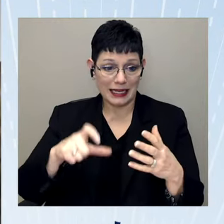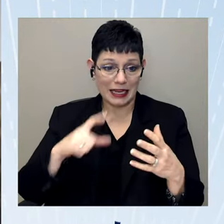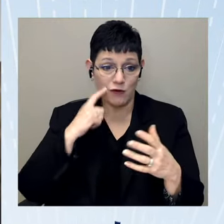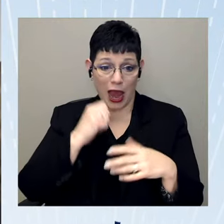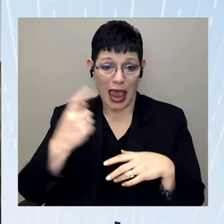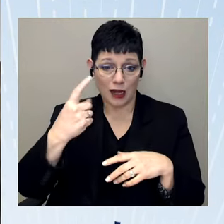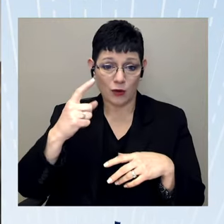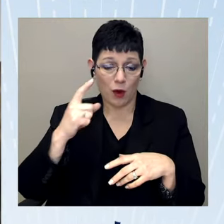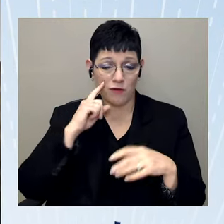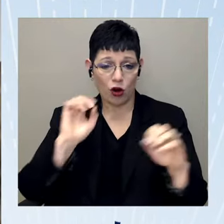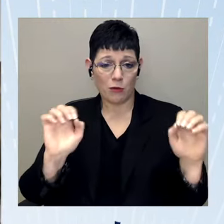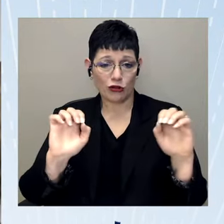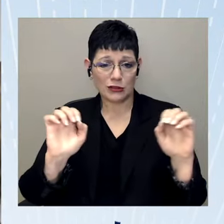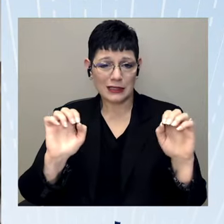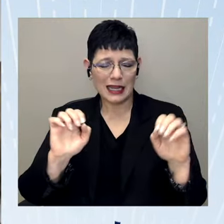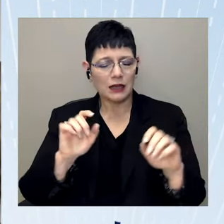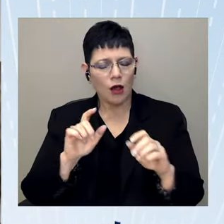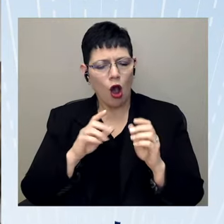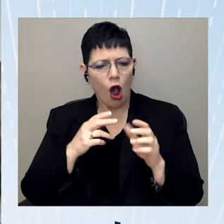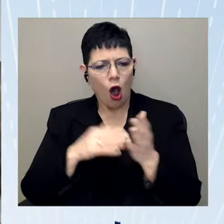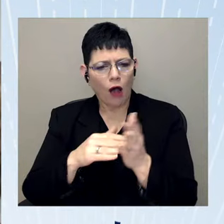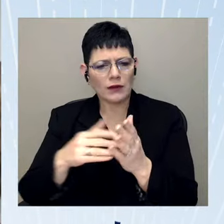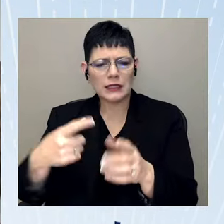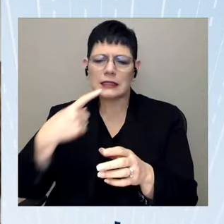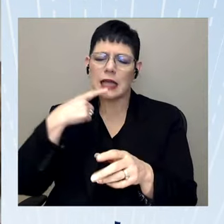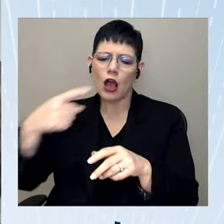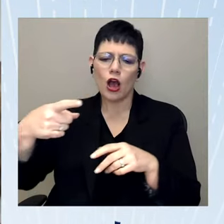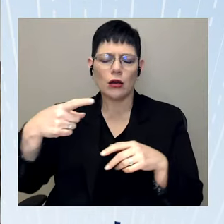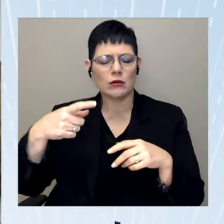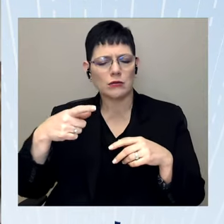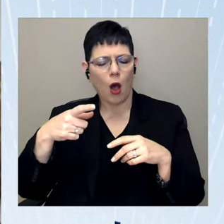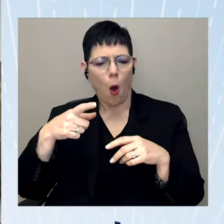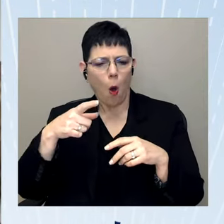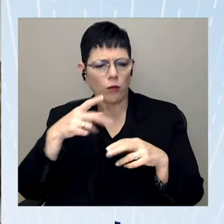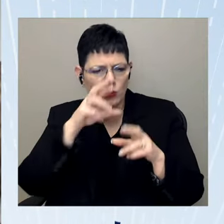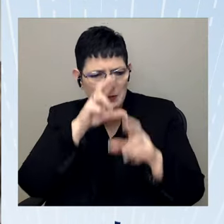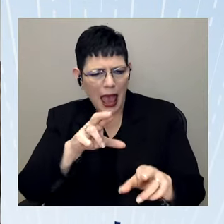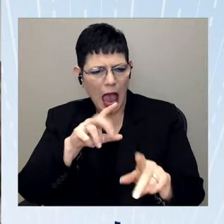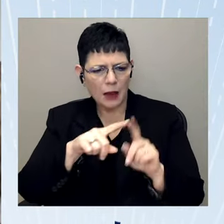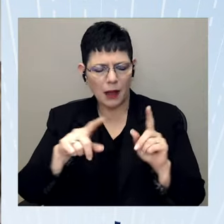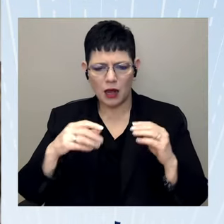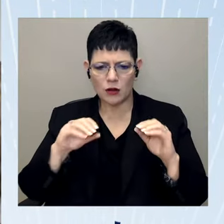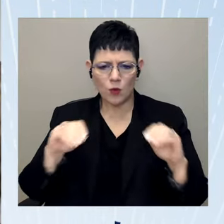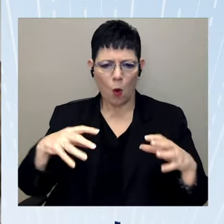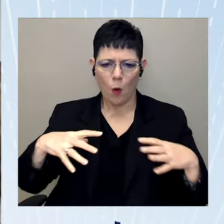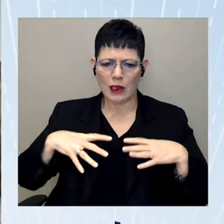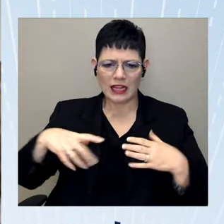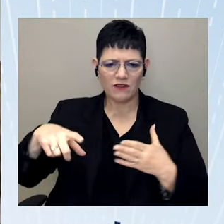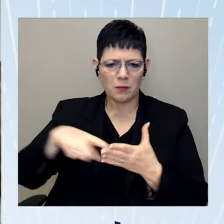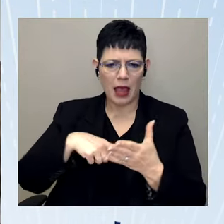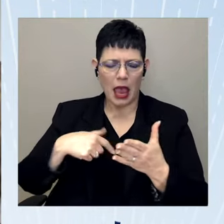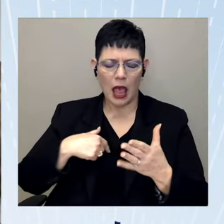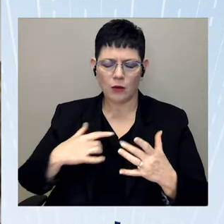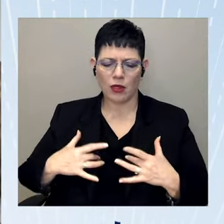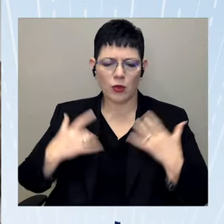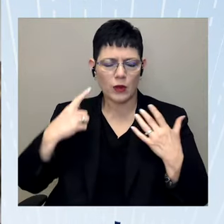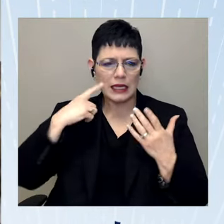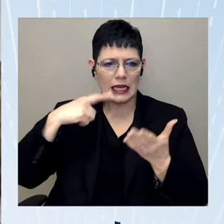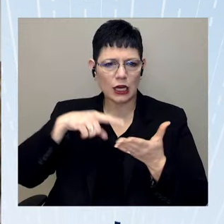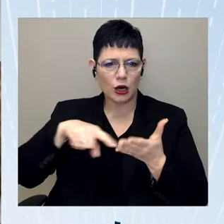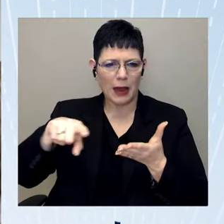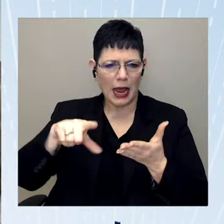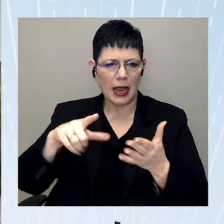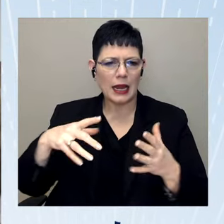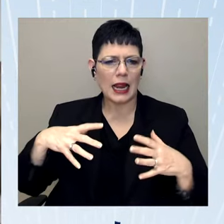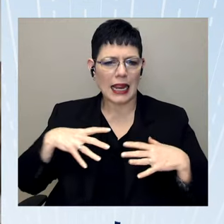heroes, yet many travel nurses do not have paid leave. I was grateful to hear about the passage of the paid leave in the Families First